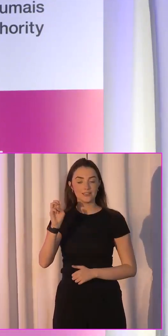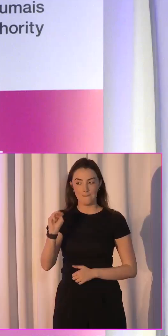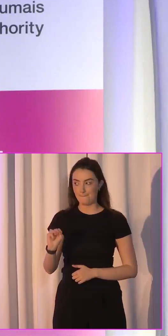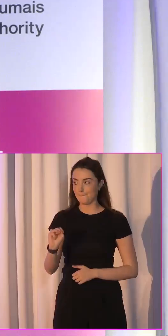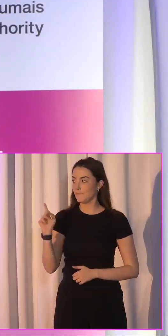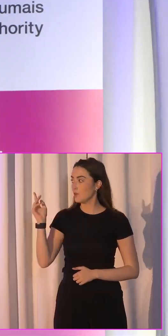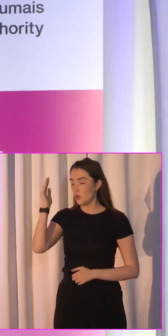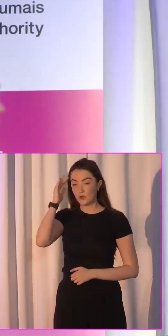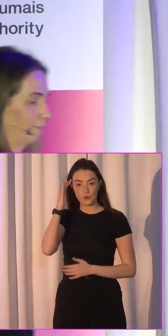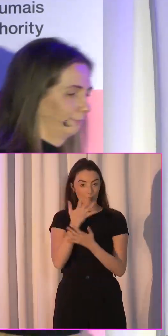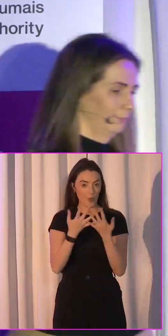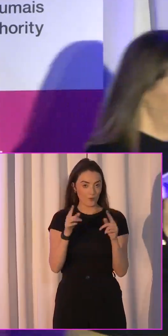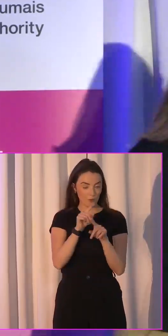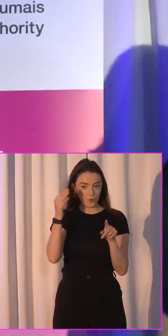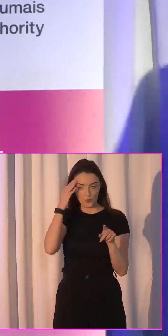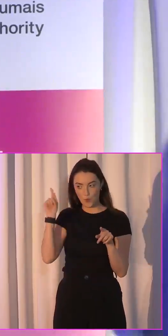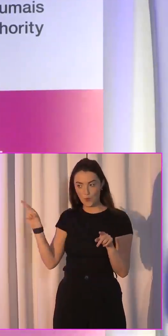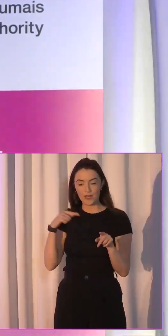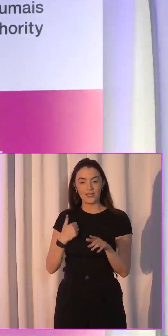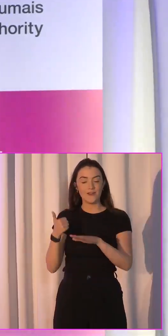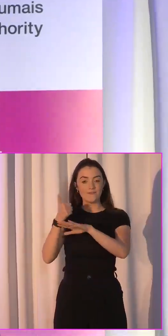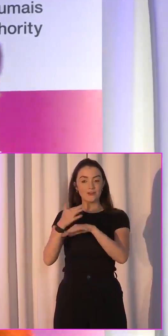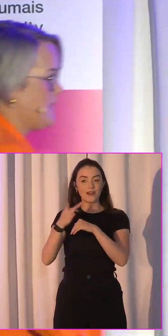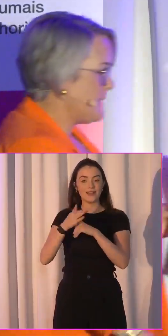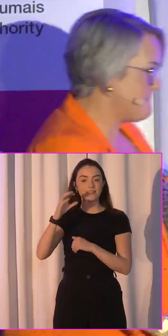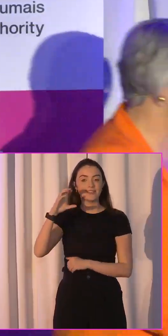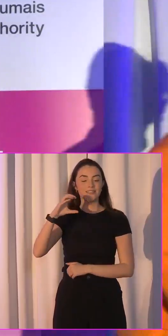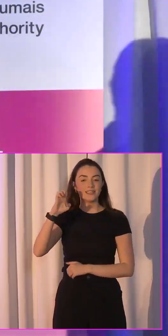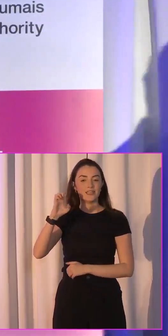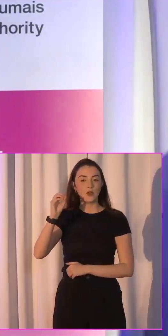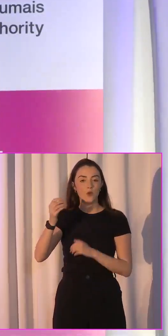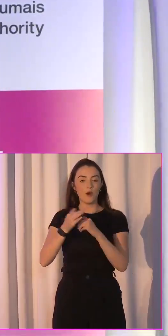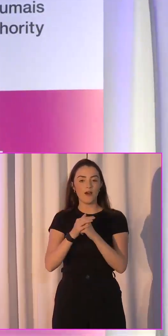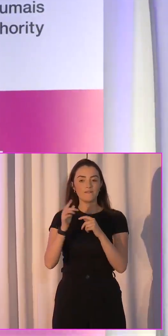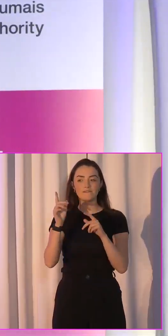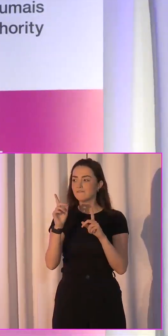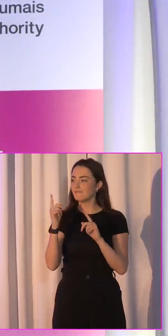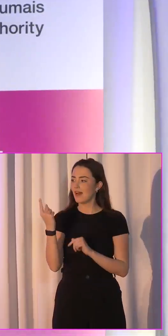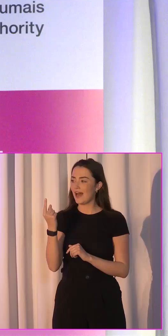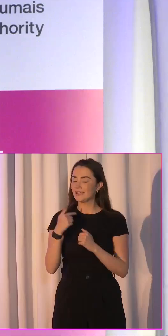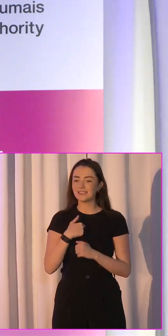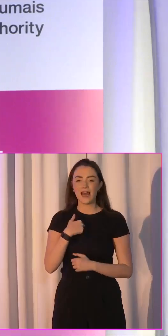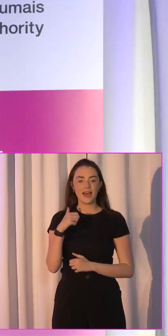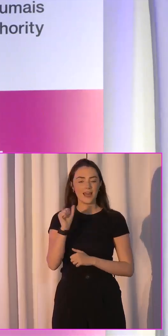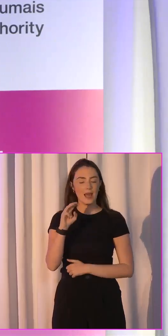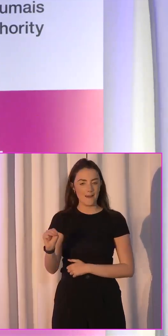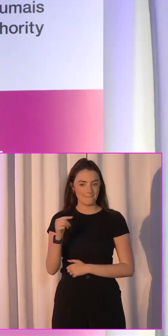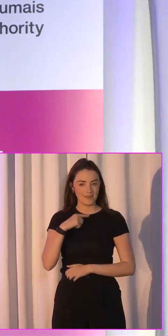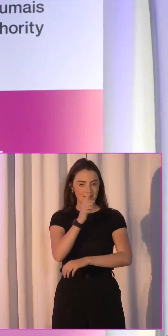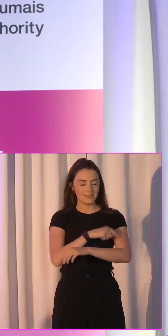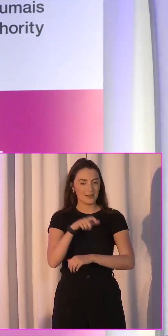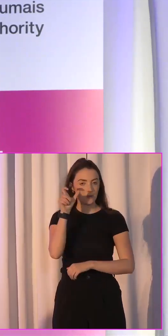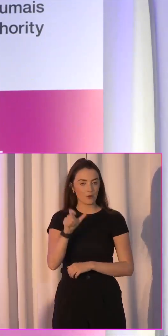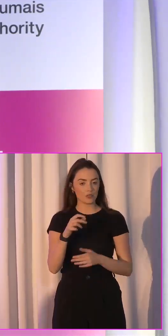is known to many of you. He is the founder and the CEO of AsIAm, which is the Disabled Persons Organisation and